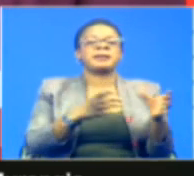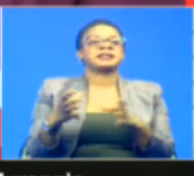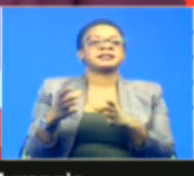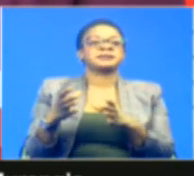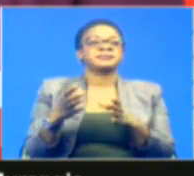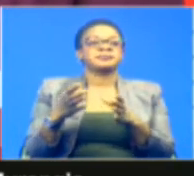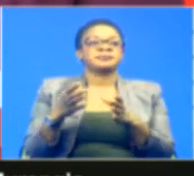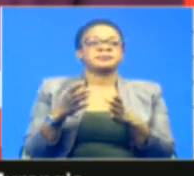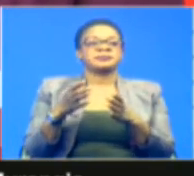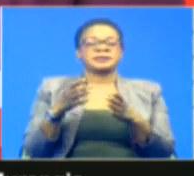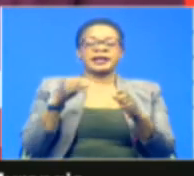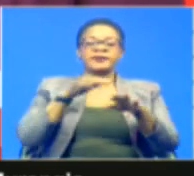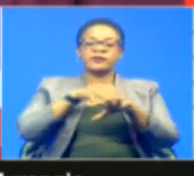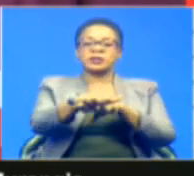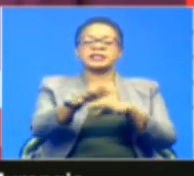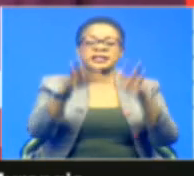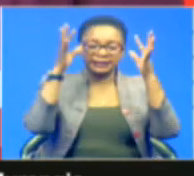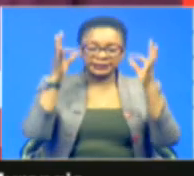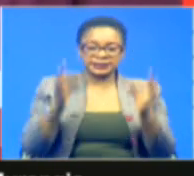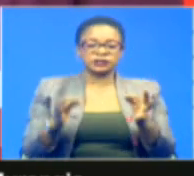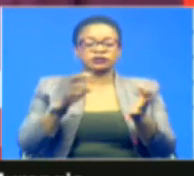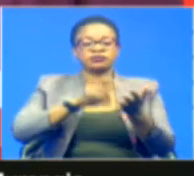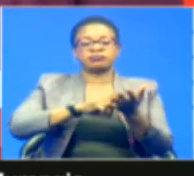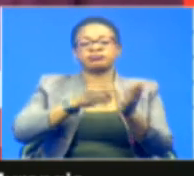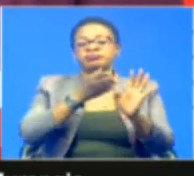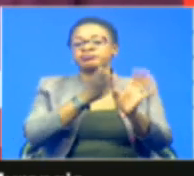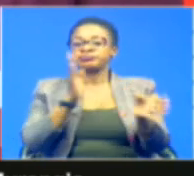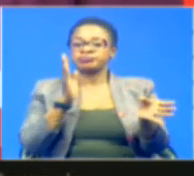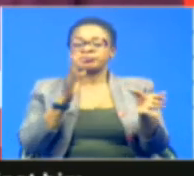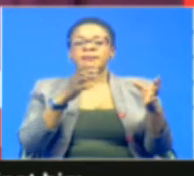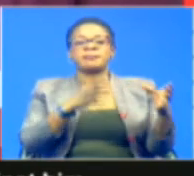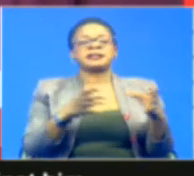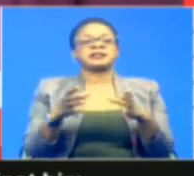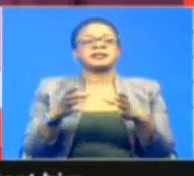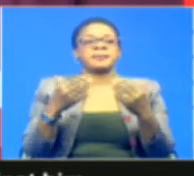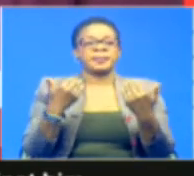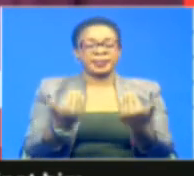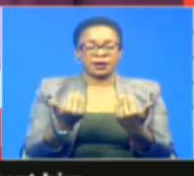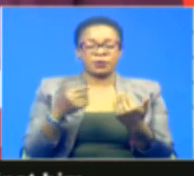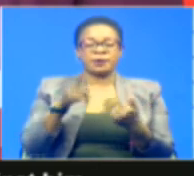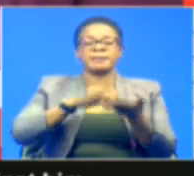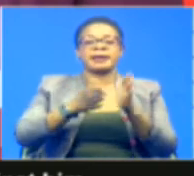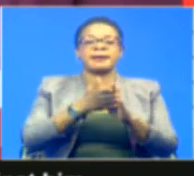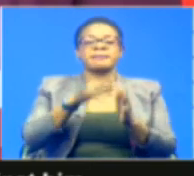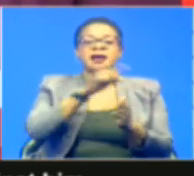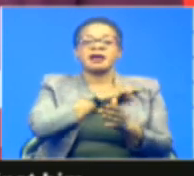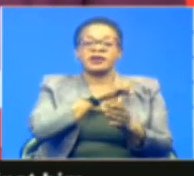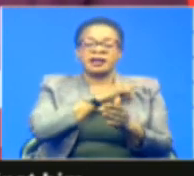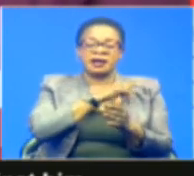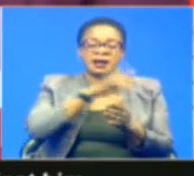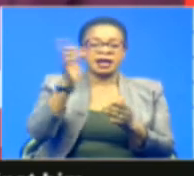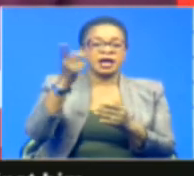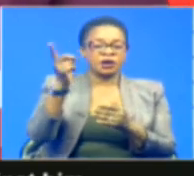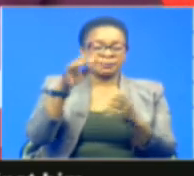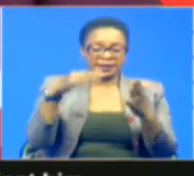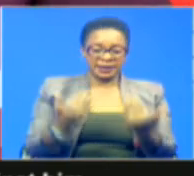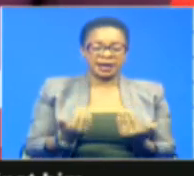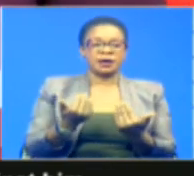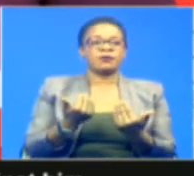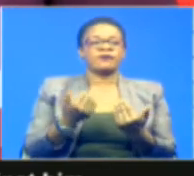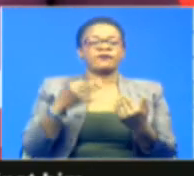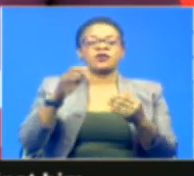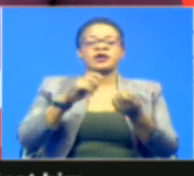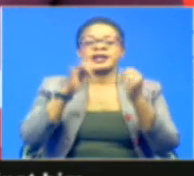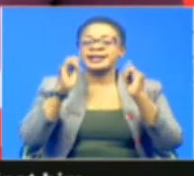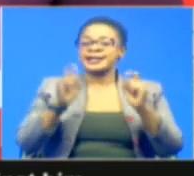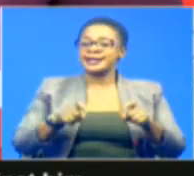partly influencing his decision to quit the party. Kenneth says his bid to become governor of Nairobi is informed by the need for change